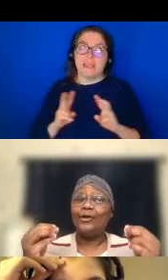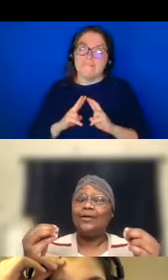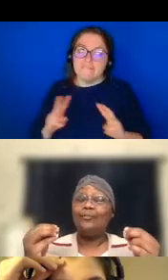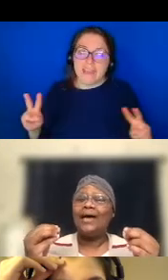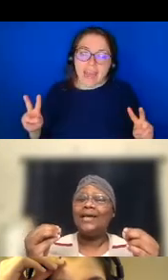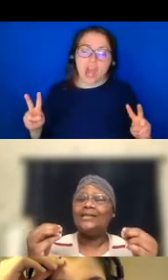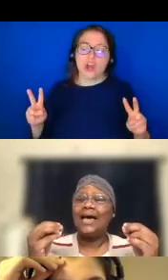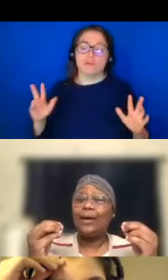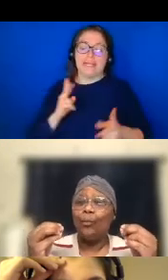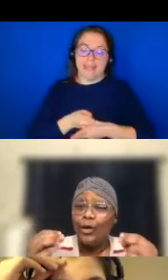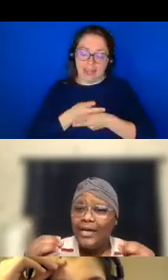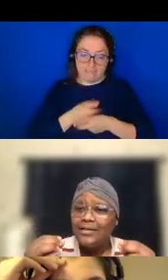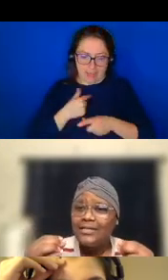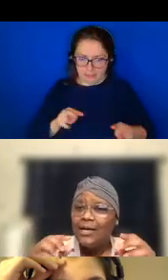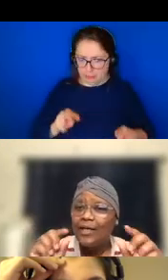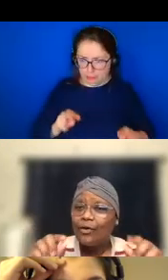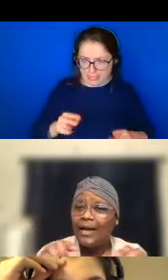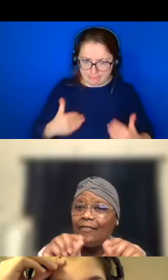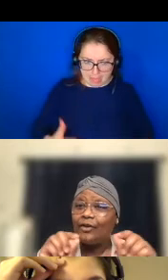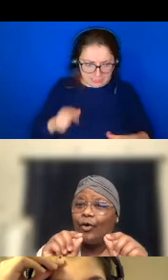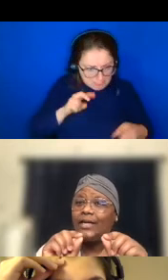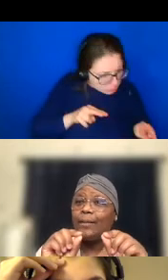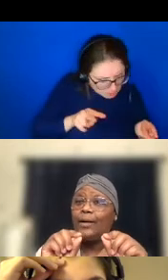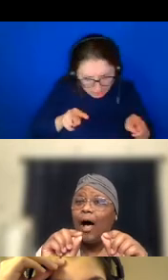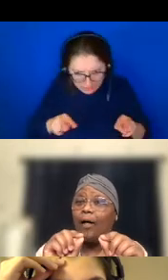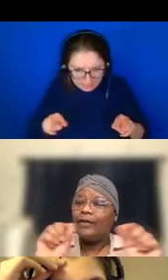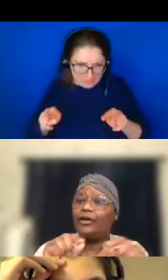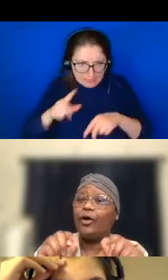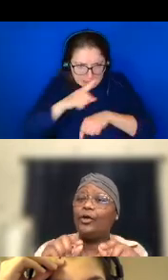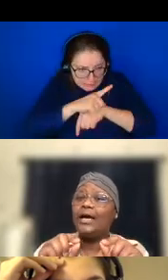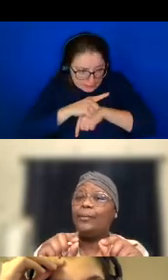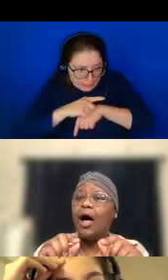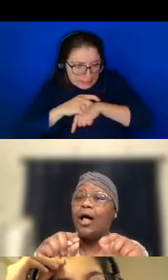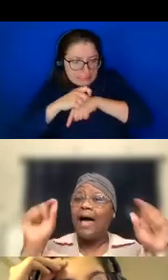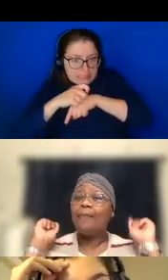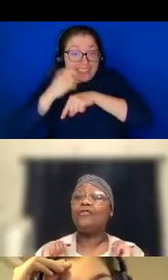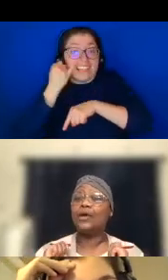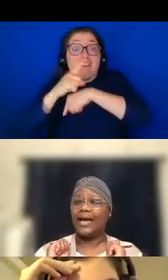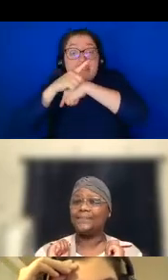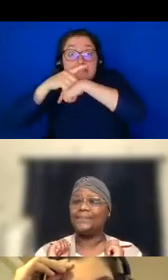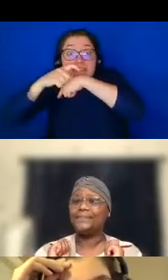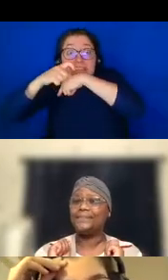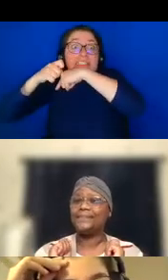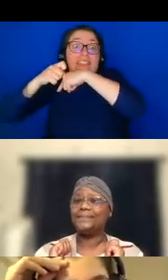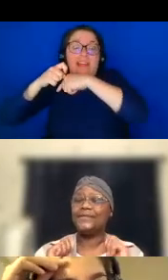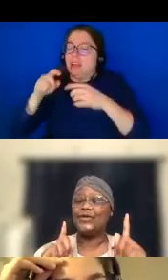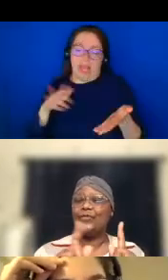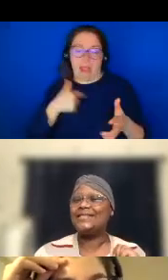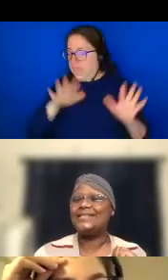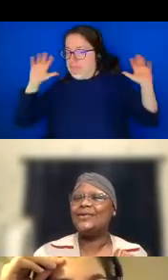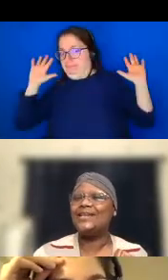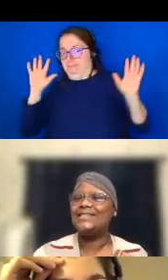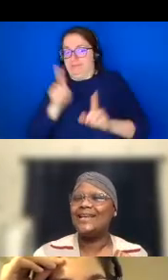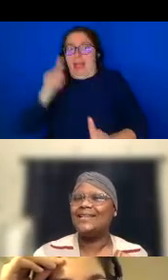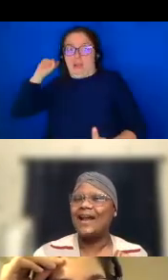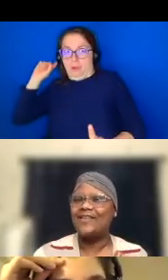I'm looking at bodies and I'm looking to see whether or not they're folding up in a ball. If they're folding up in a ball, I'm moving away. So this is